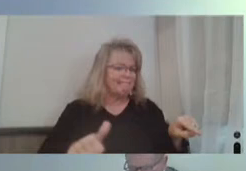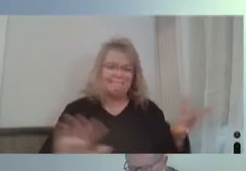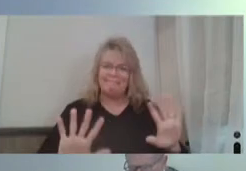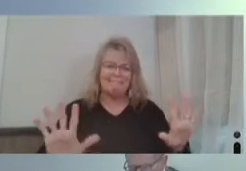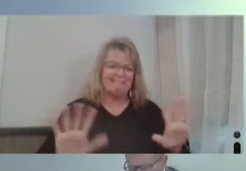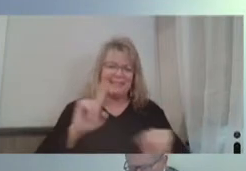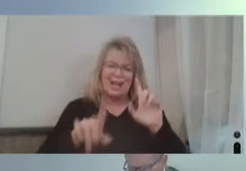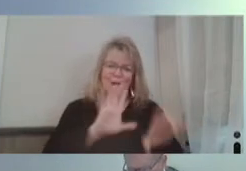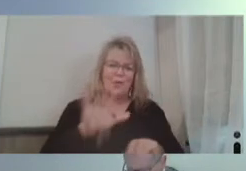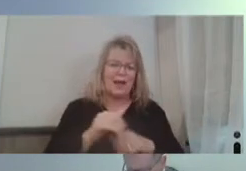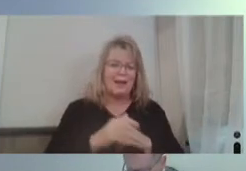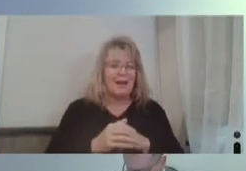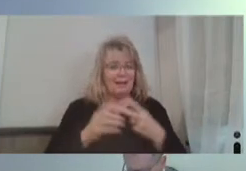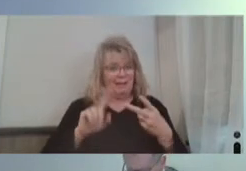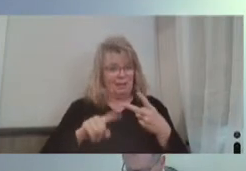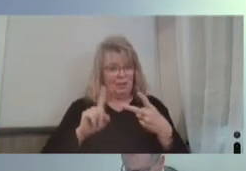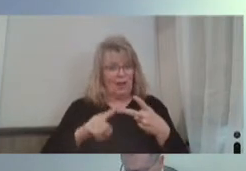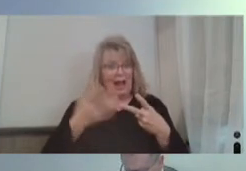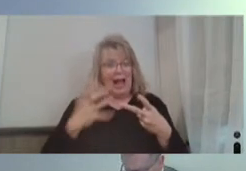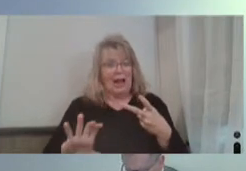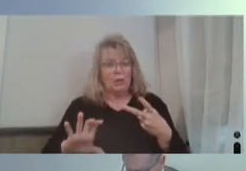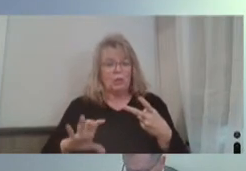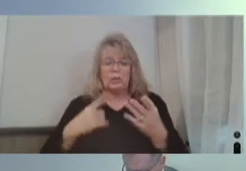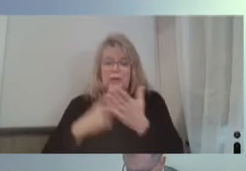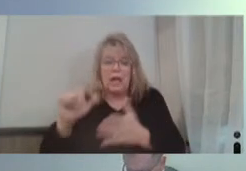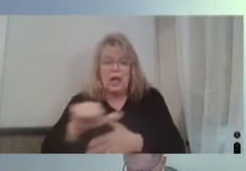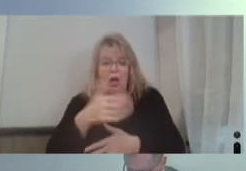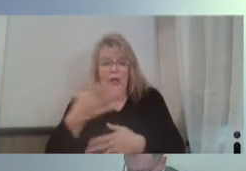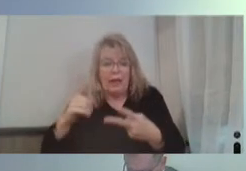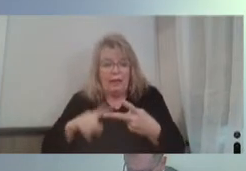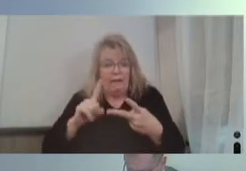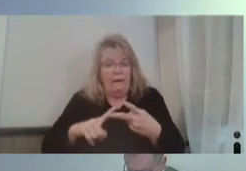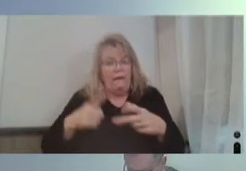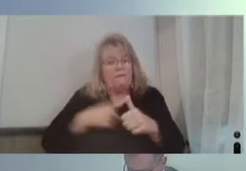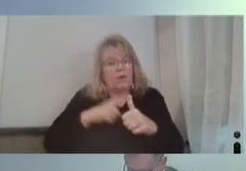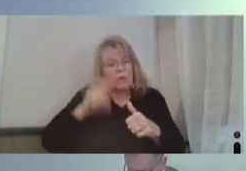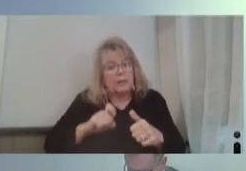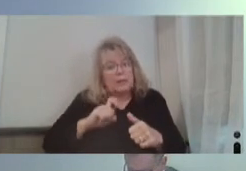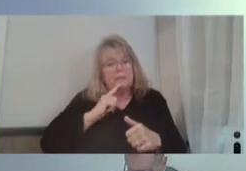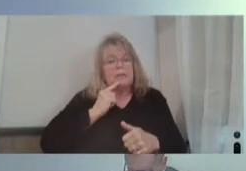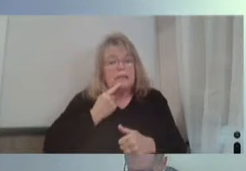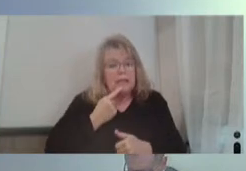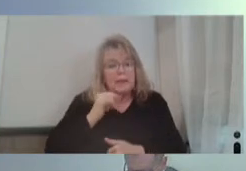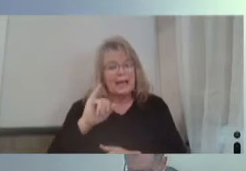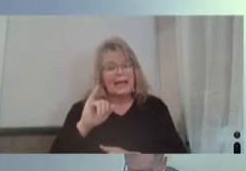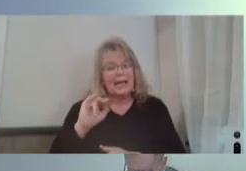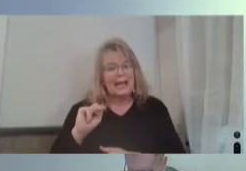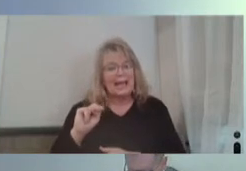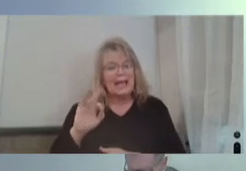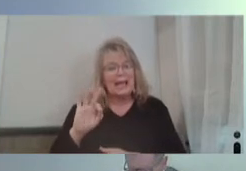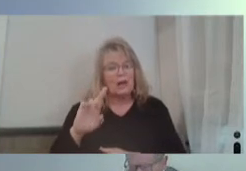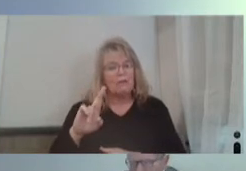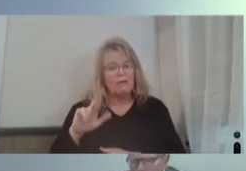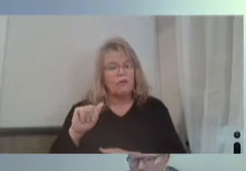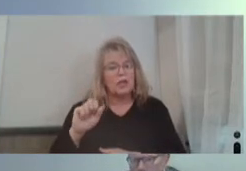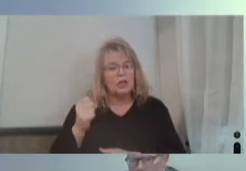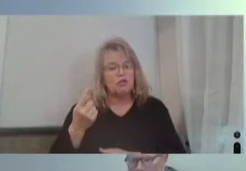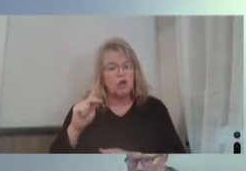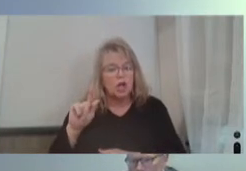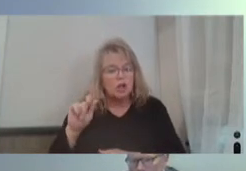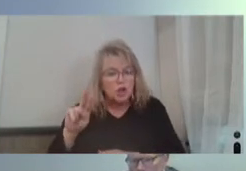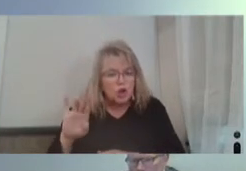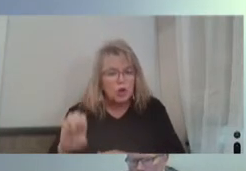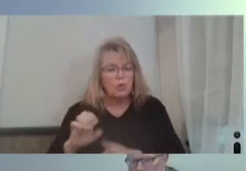I don't want to talk about another thing until we get serious about infrastructure. We constantly hear this. We heard it in the